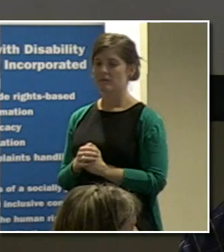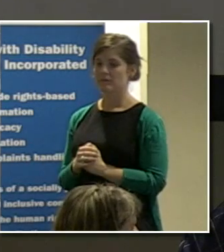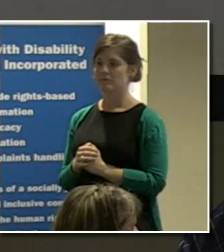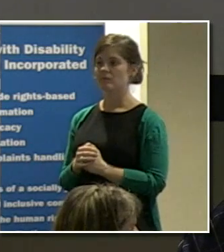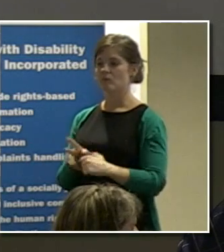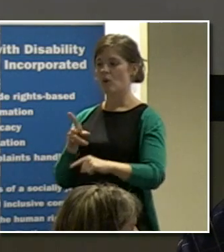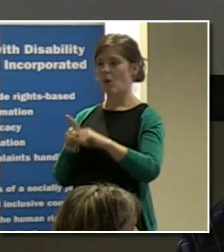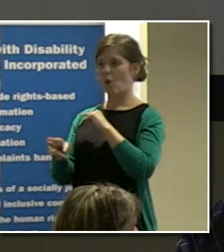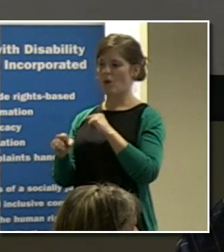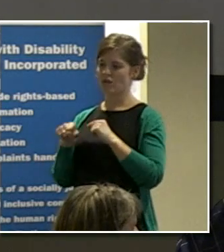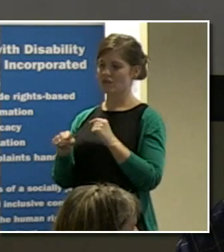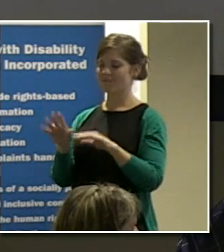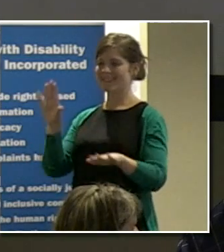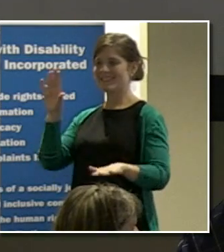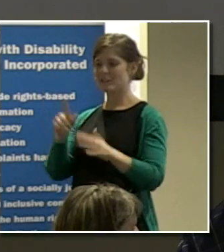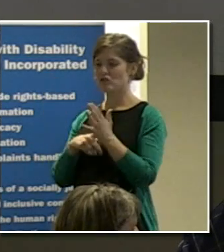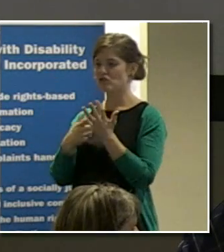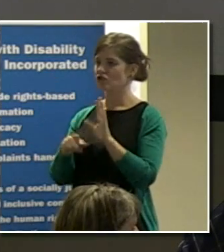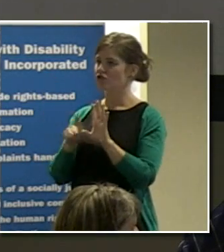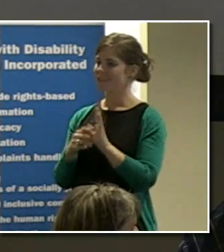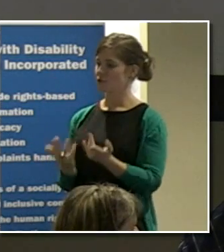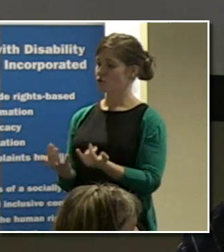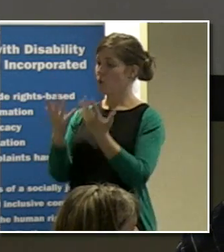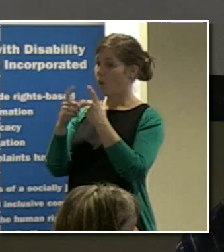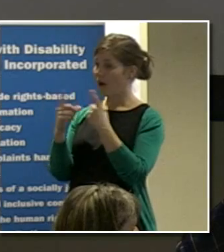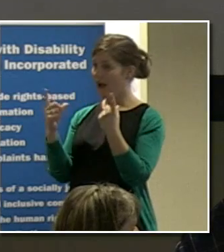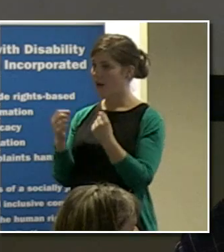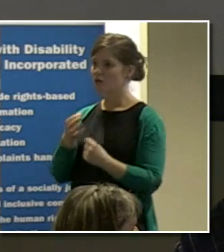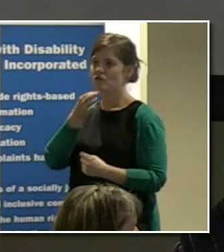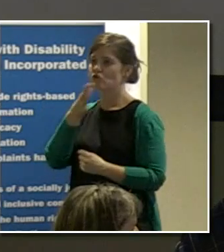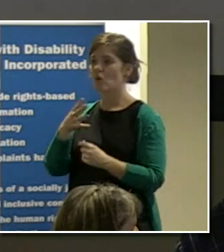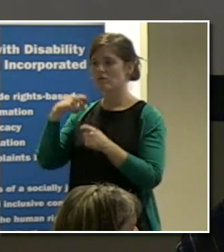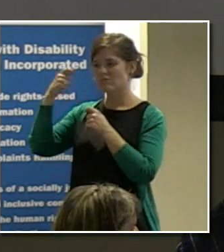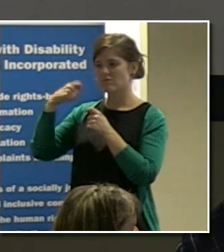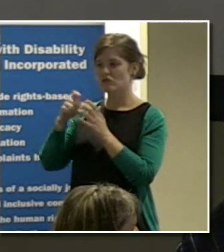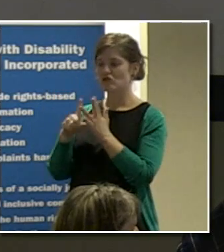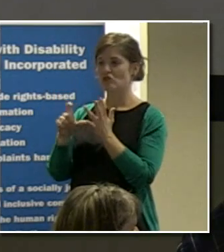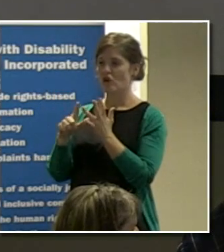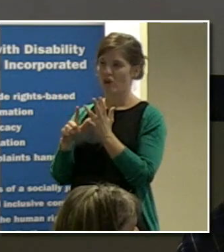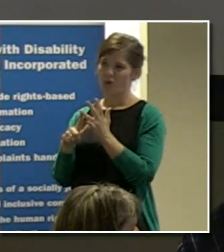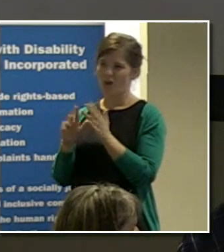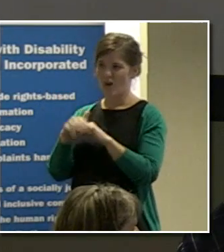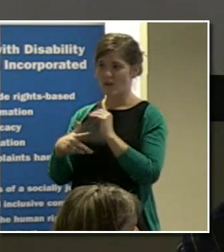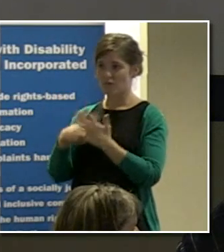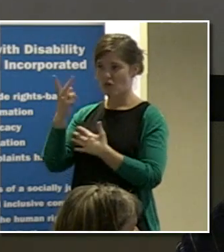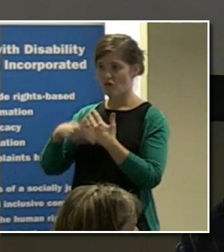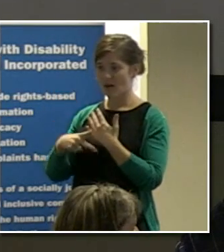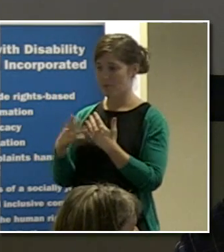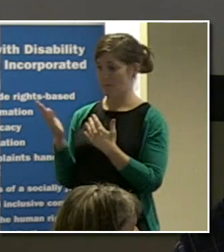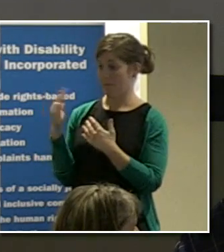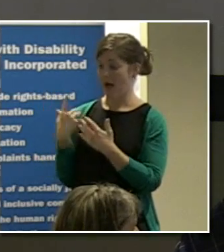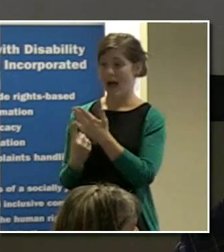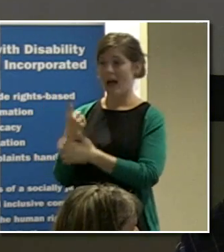of the citizens' jury scorecard and a short documentary about the project took place at the NDIA's national office in